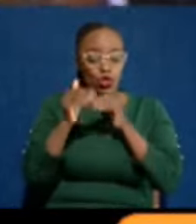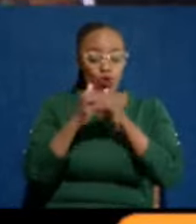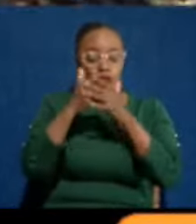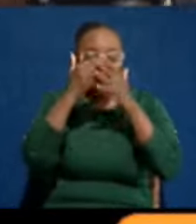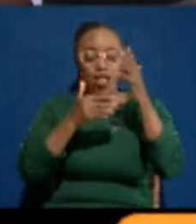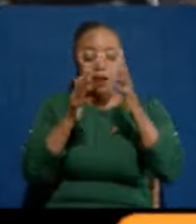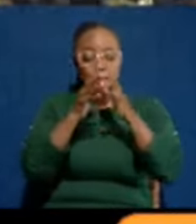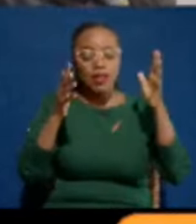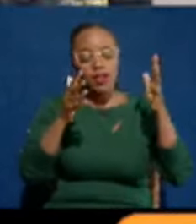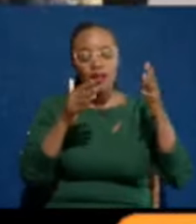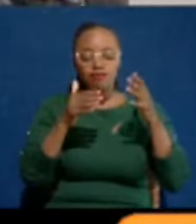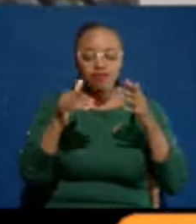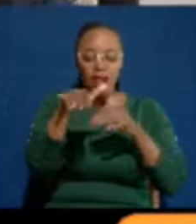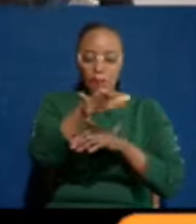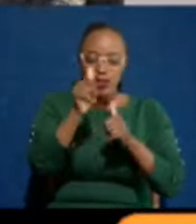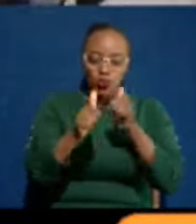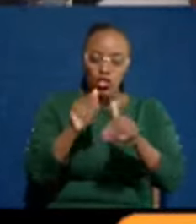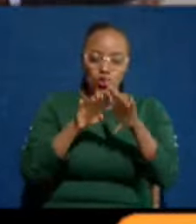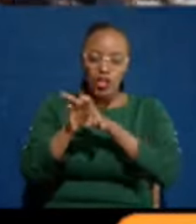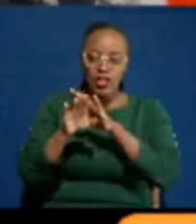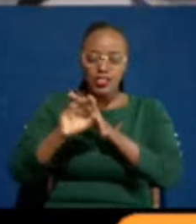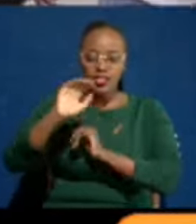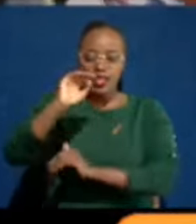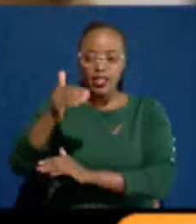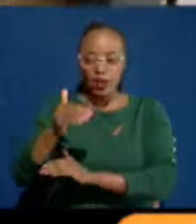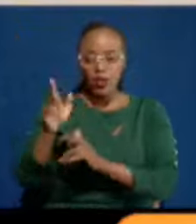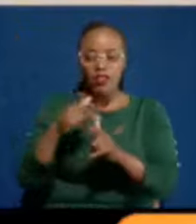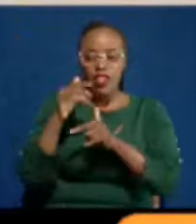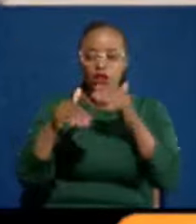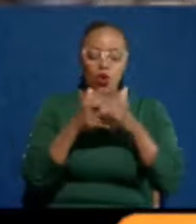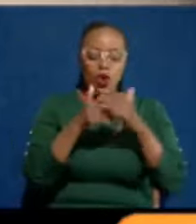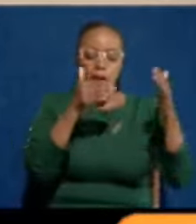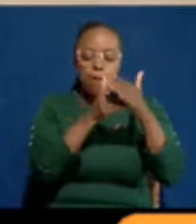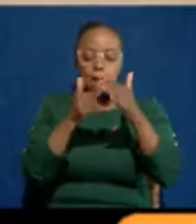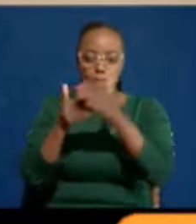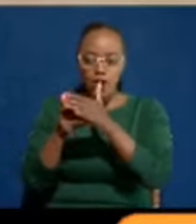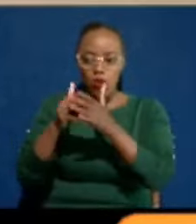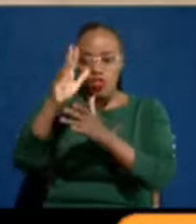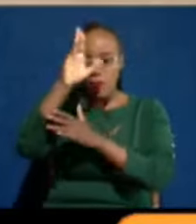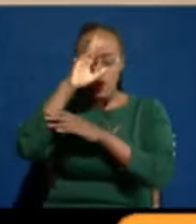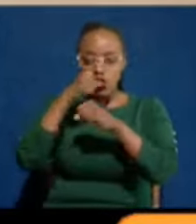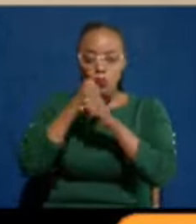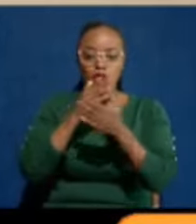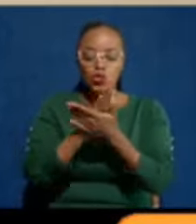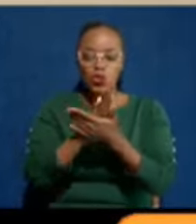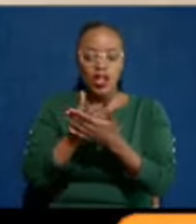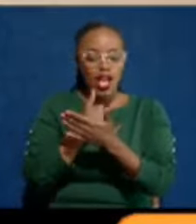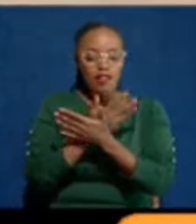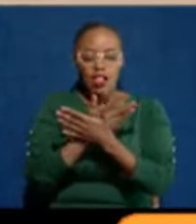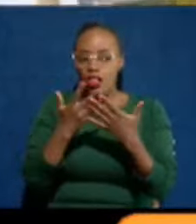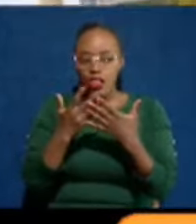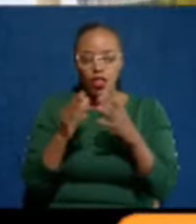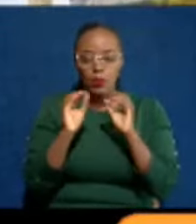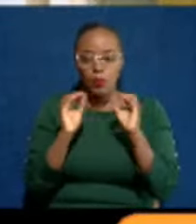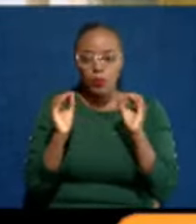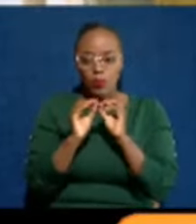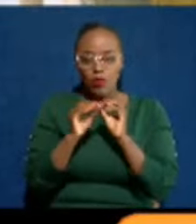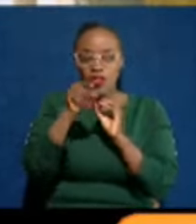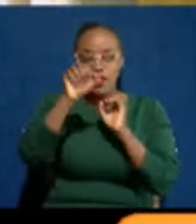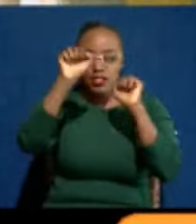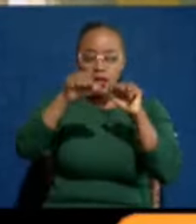major points of entry to the city were manned by police to make sure there are no gatherings. This could